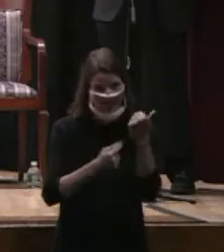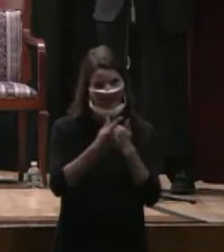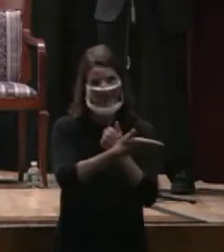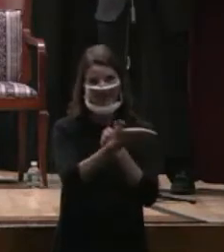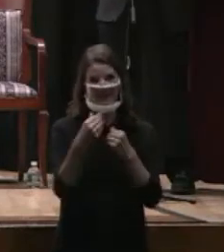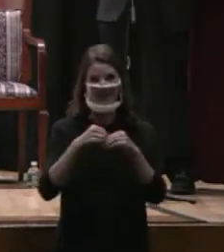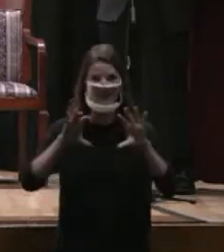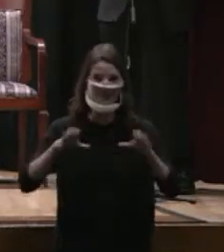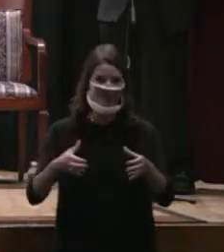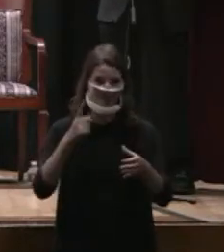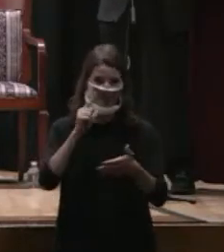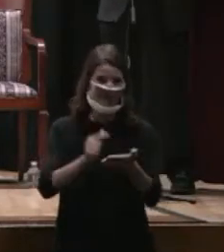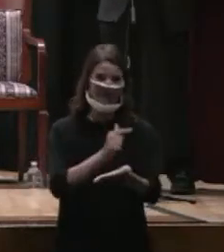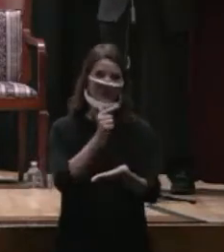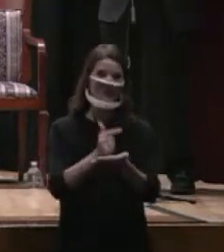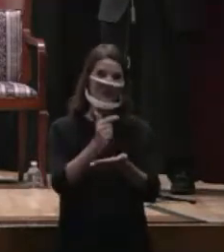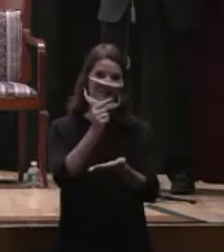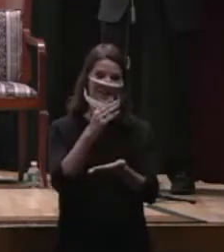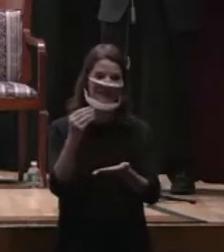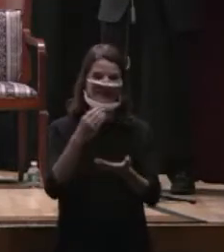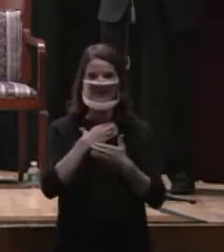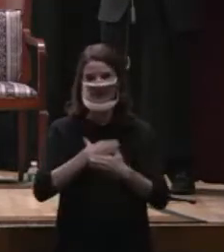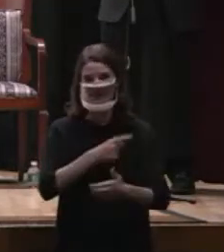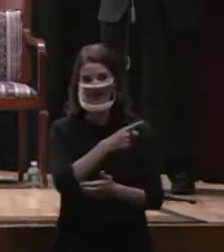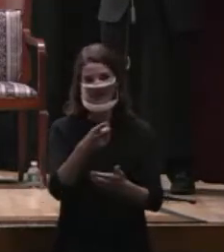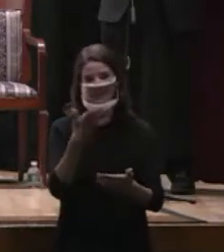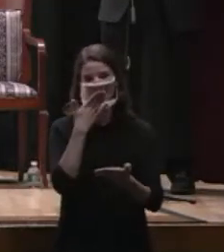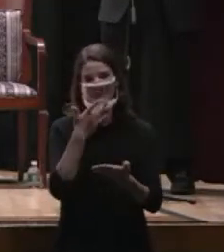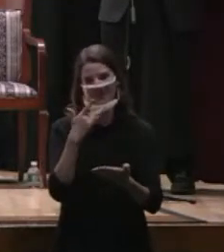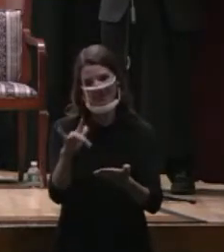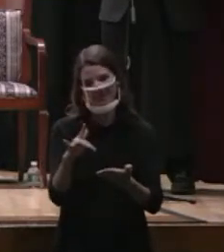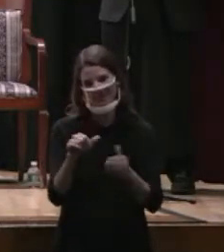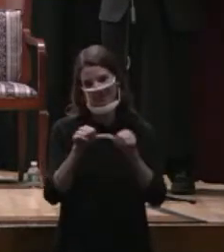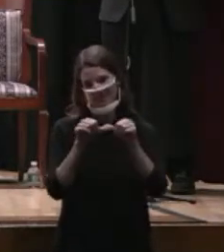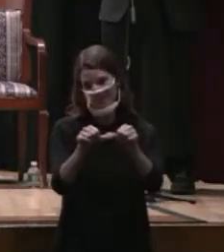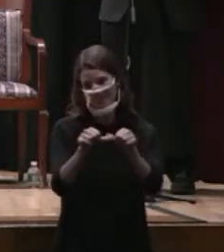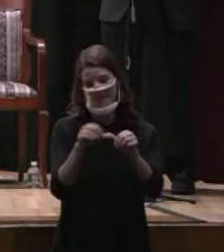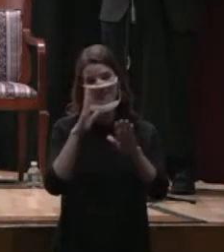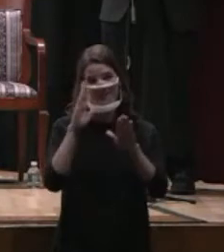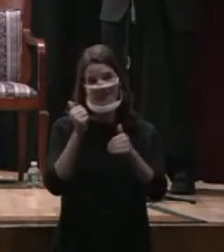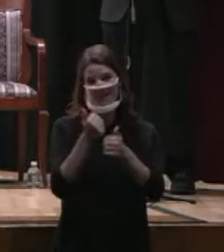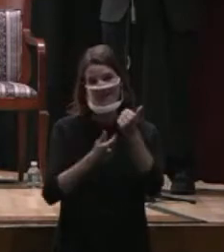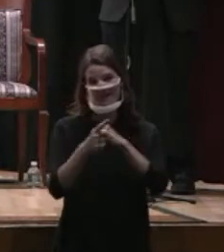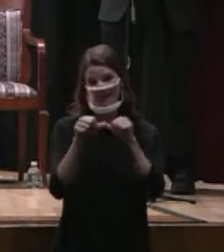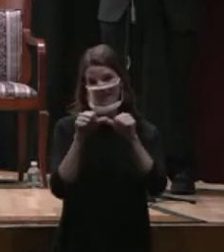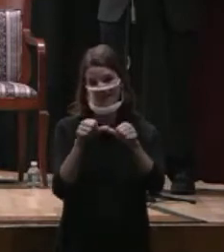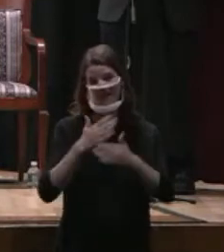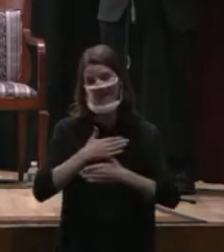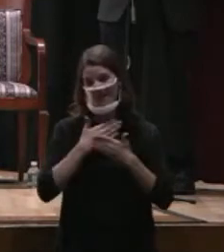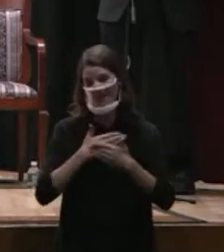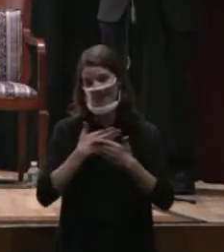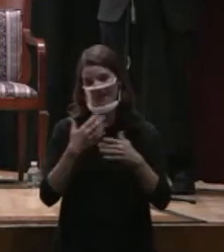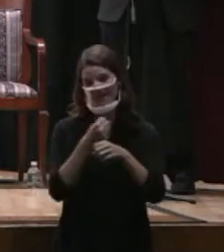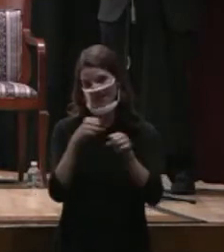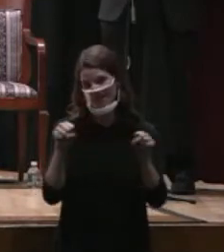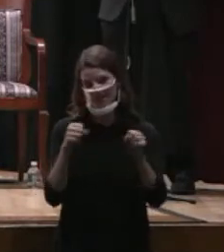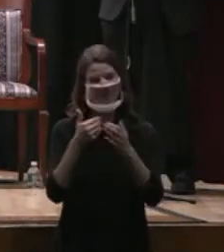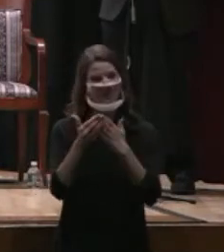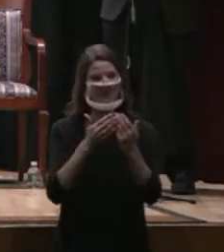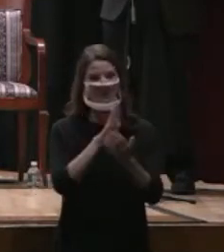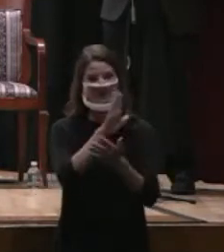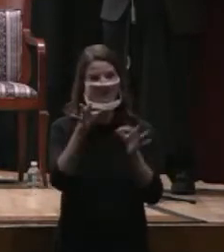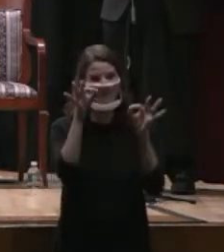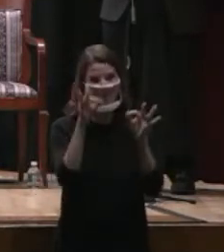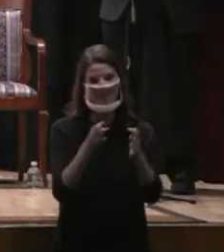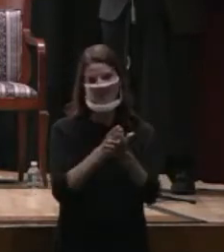in the cohort for graduating and wishes everyone the best of luck, hoping that everyone stays happy and safe with whatever they do in